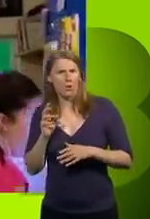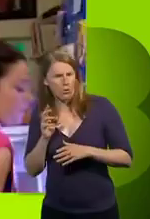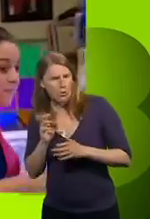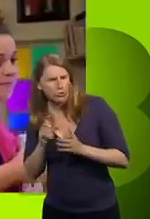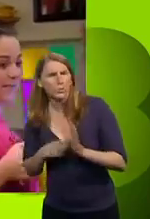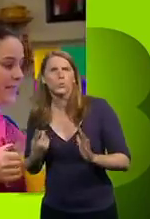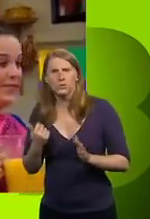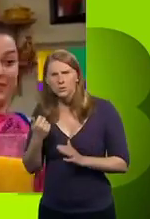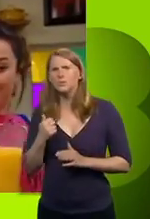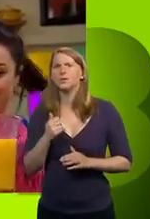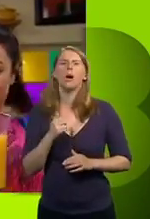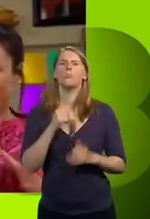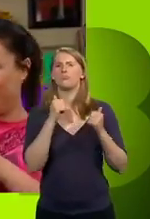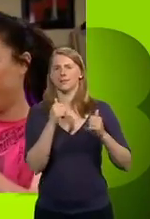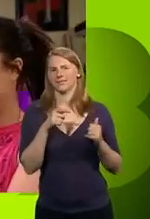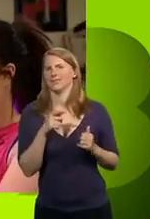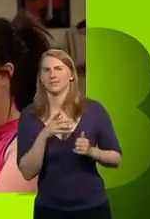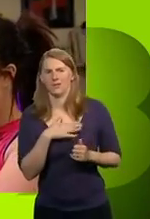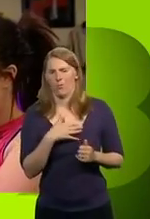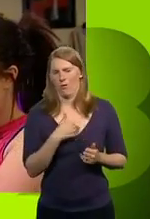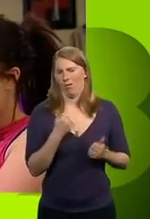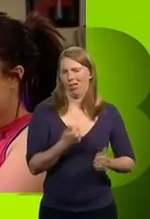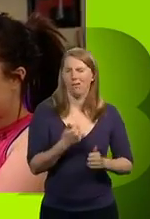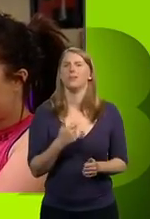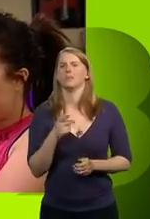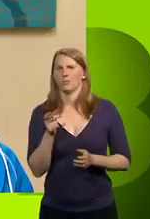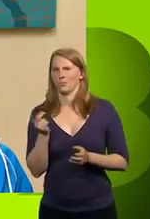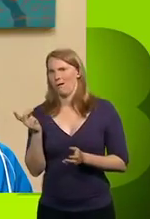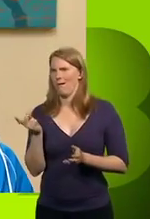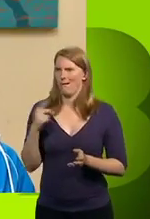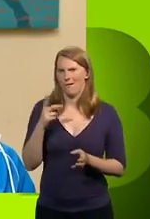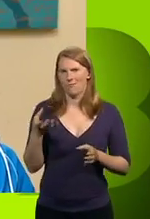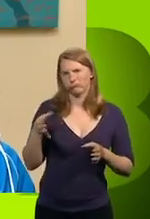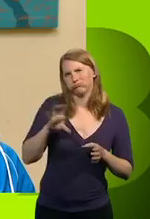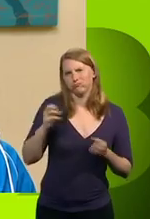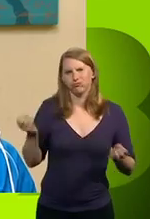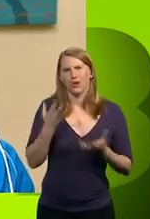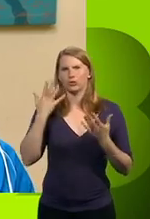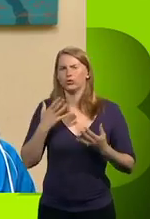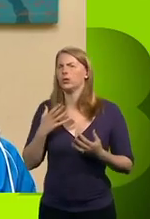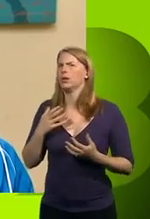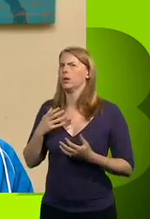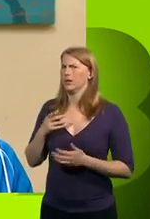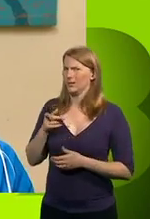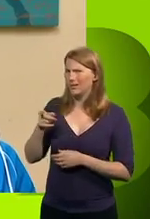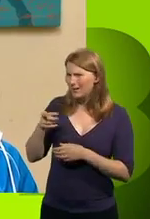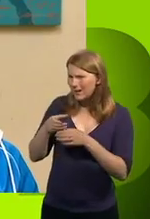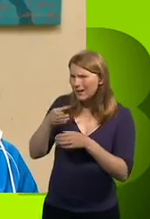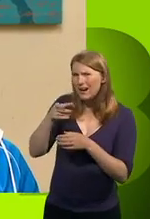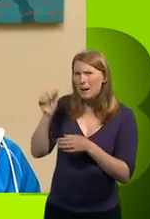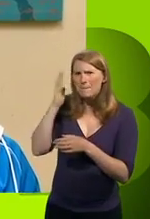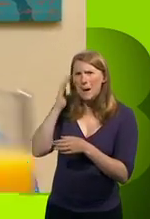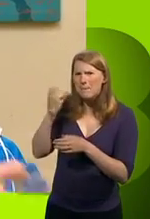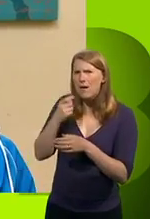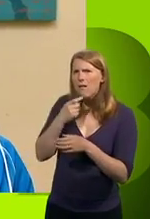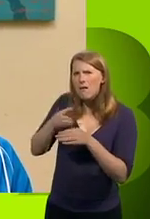stuff. Danny's got some freshly squeezed orange juice. Mm-hmm. Isn't that one of your mum's expensive crystal glasses that you said I should never